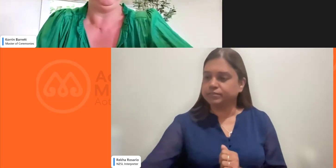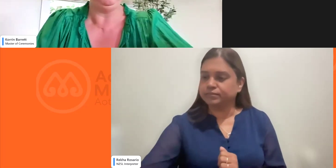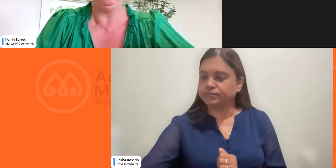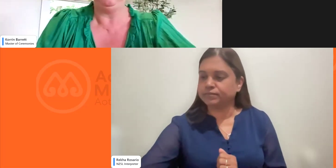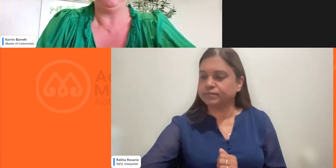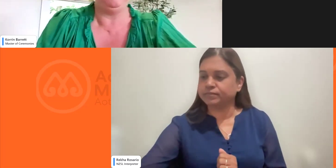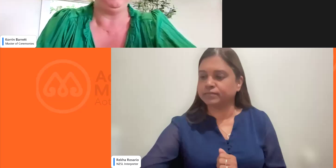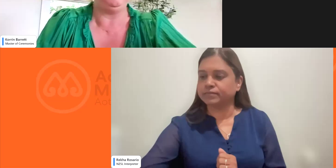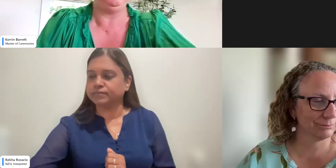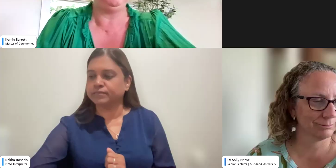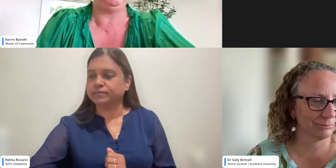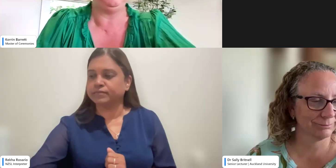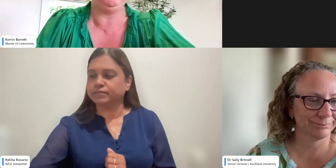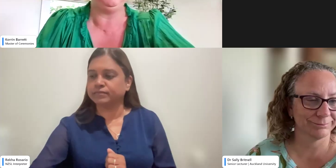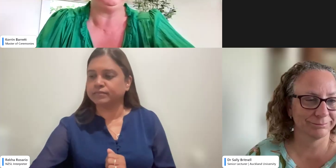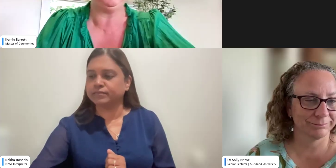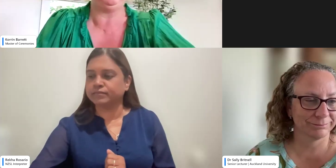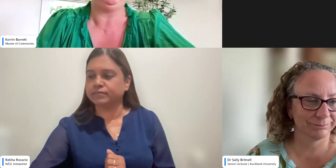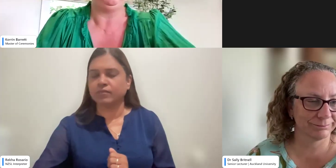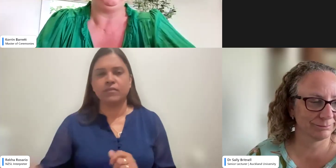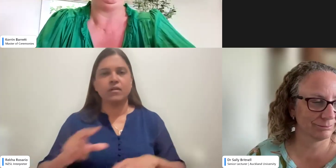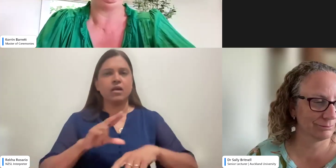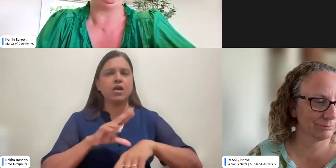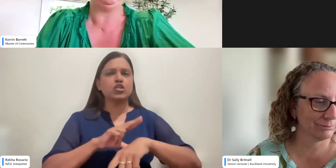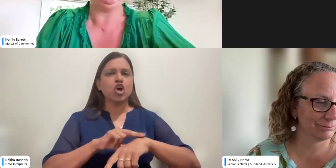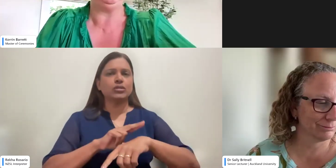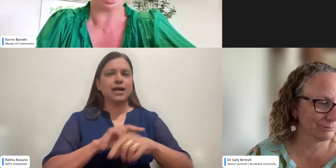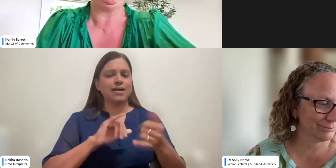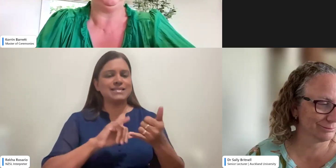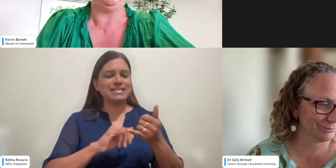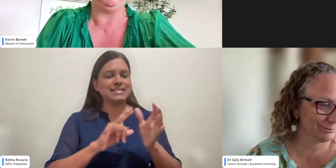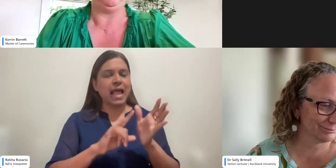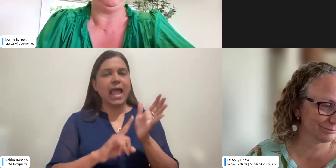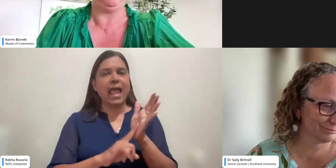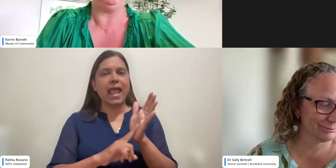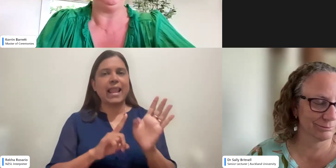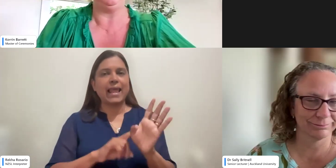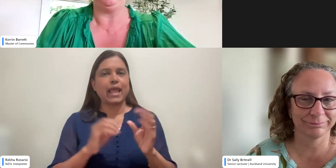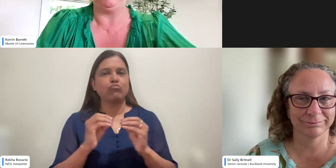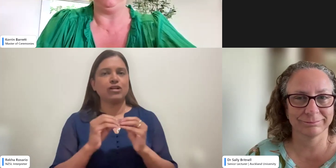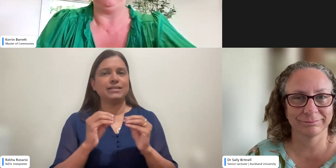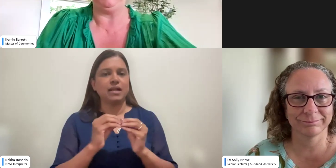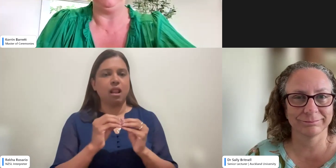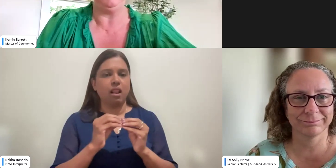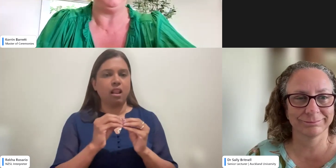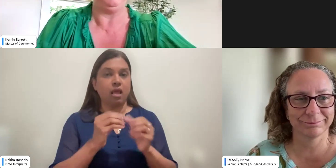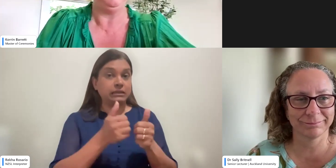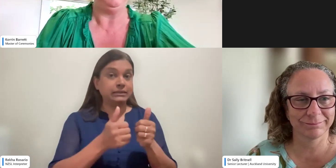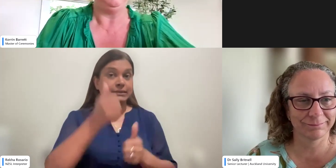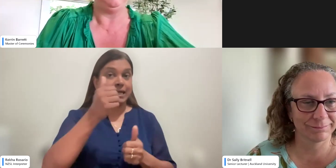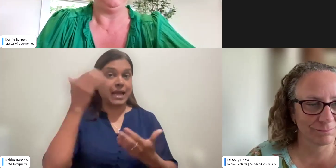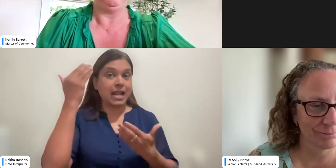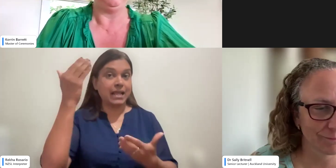Sally Britnell, who is Senior Lecturer and Senior Research Fellow at Auckland University of